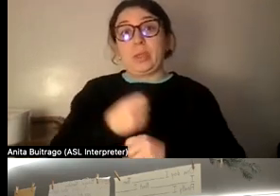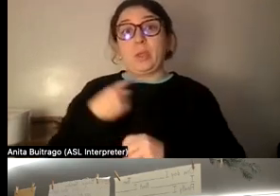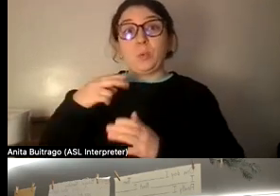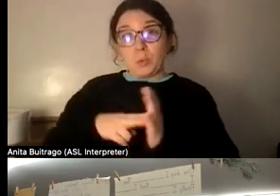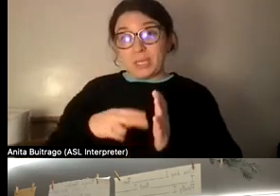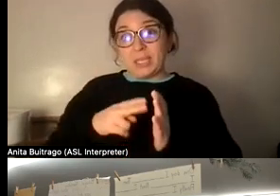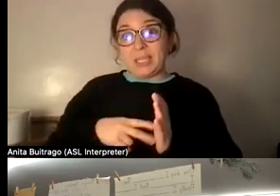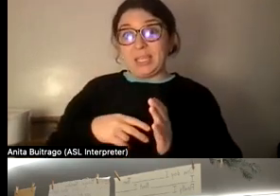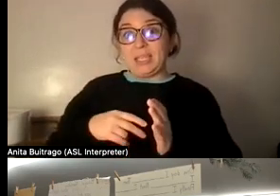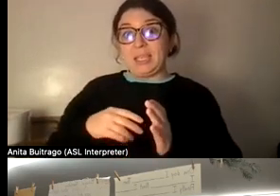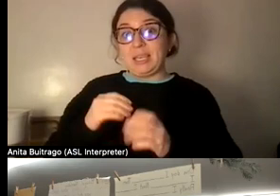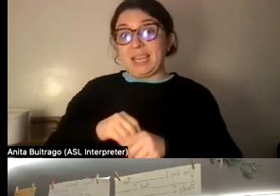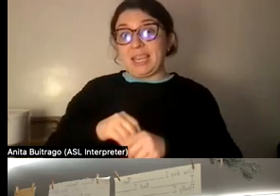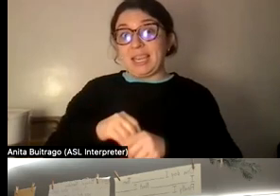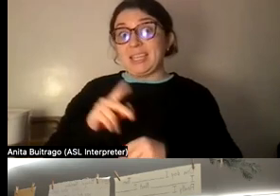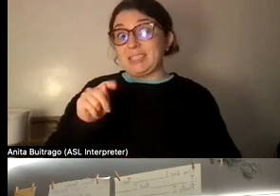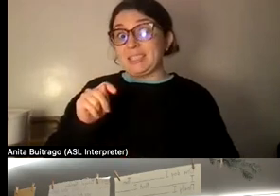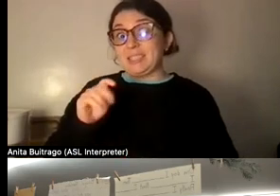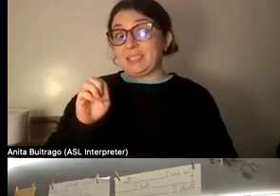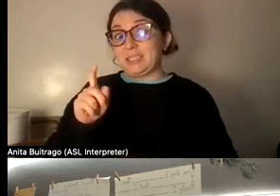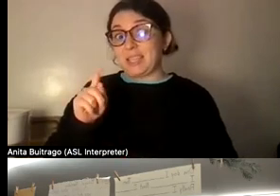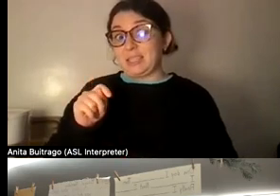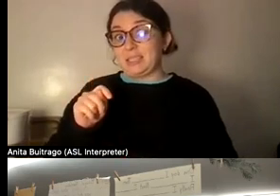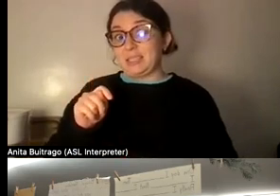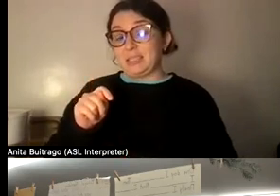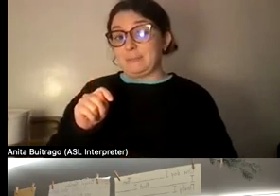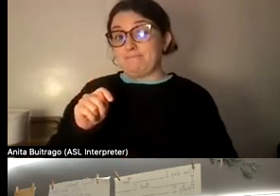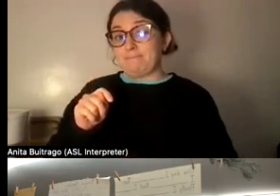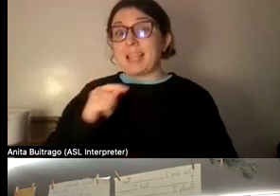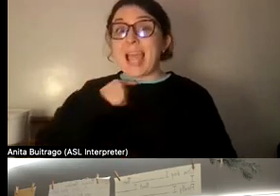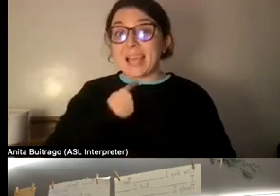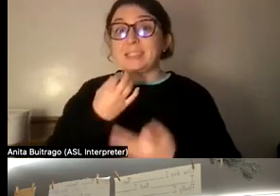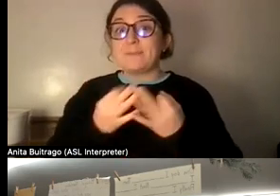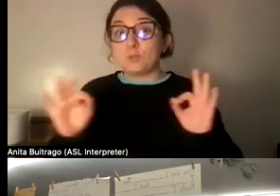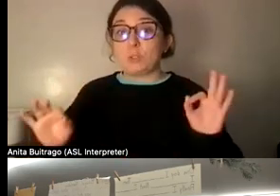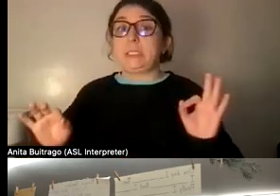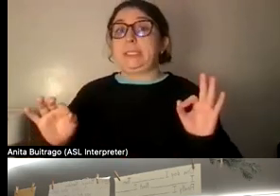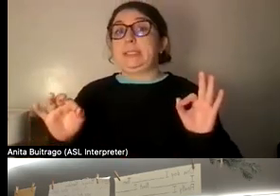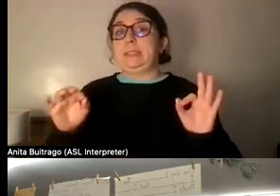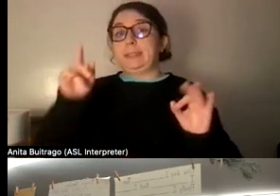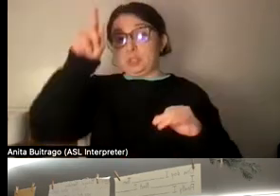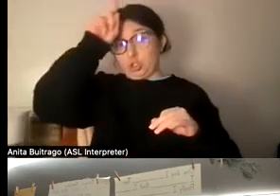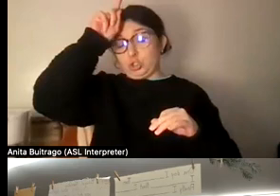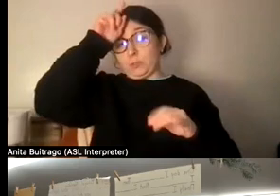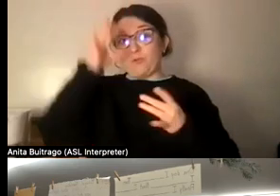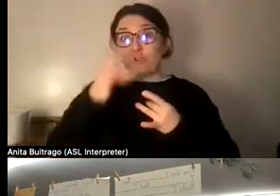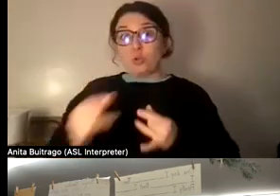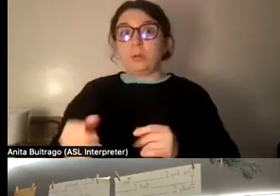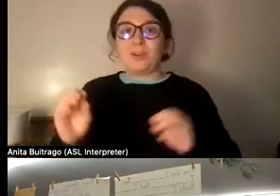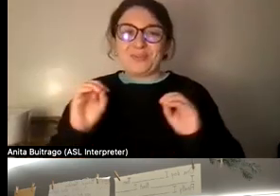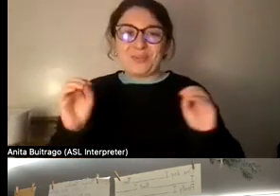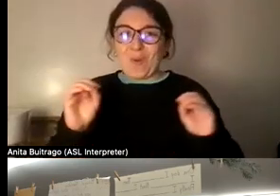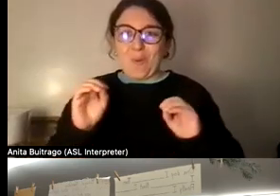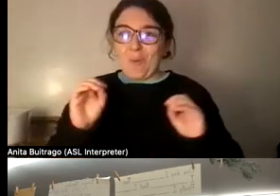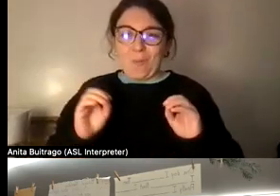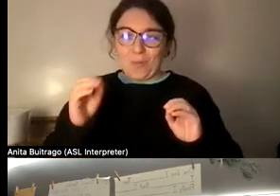text in accent-free German fluently, but they have no clue what they're reading. So we're missing the point. Like,